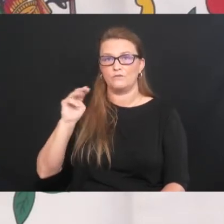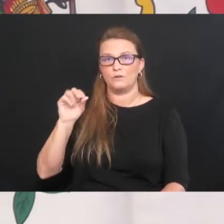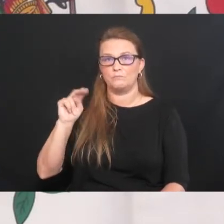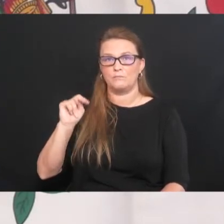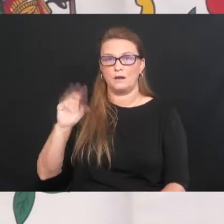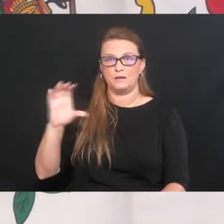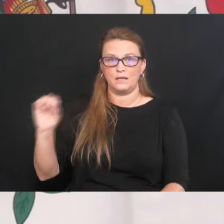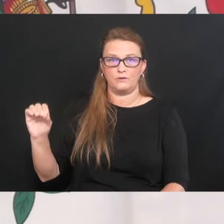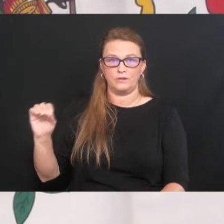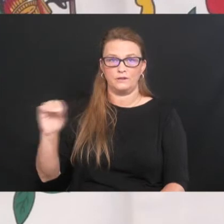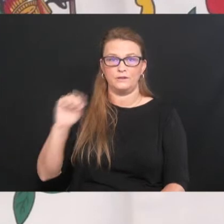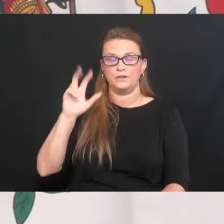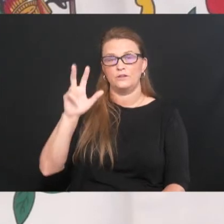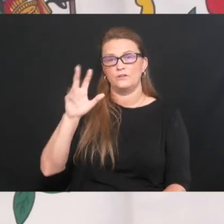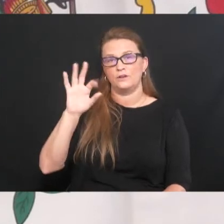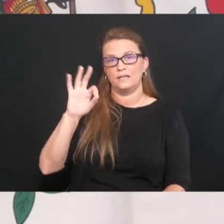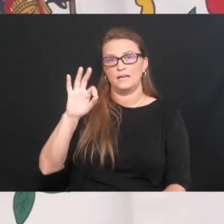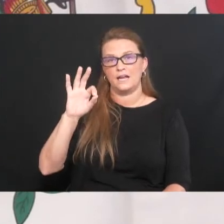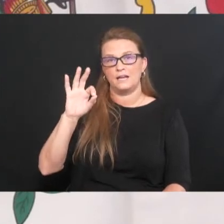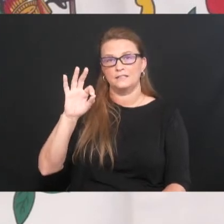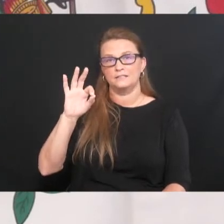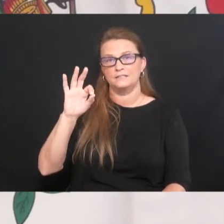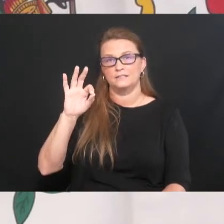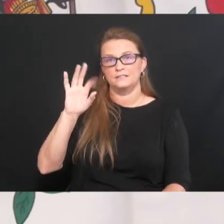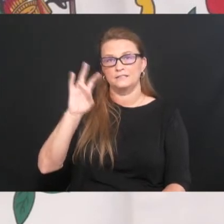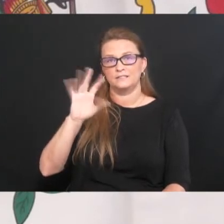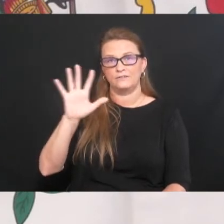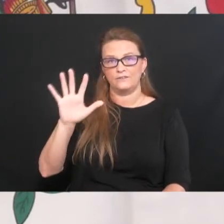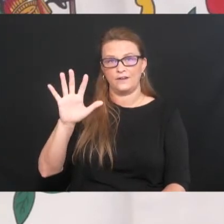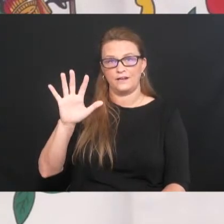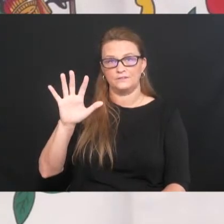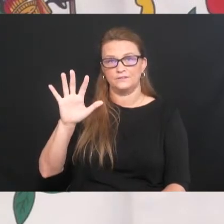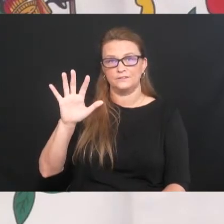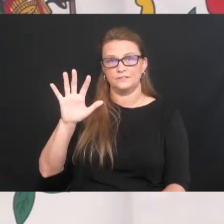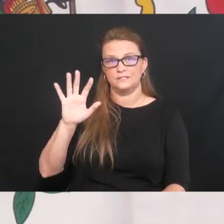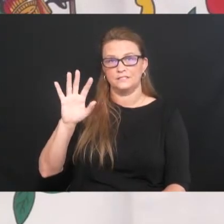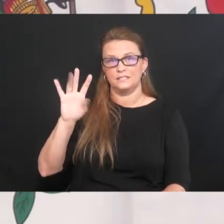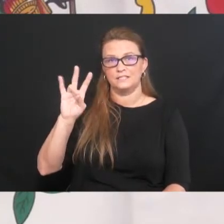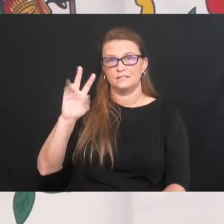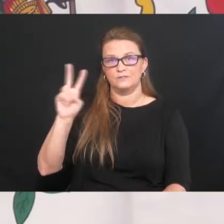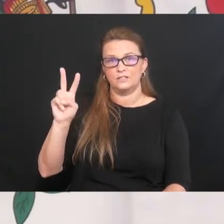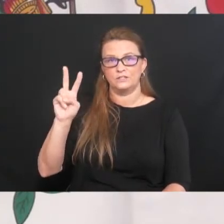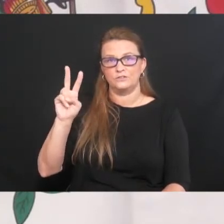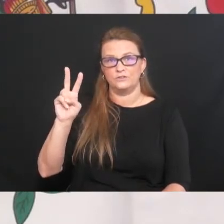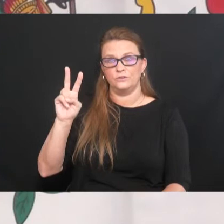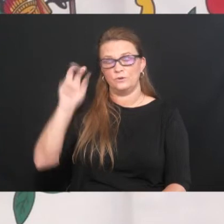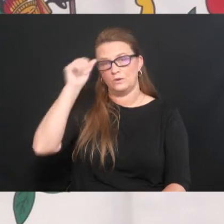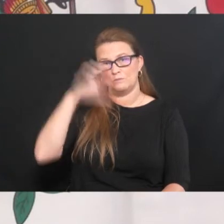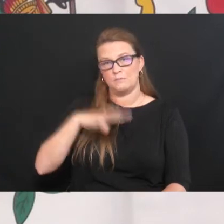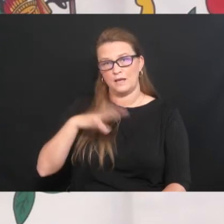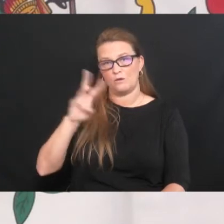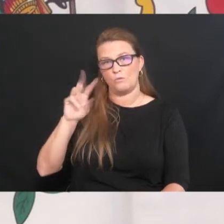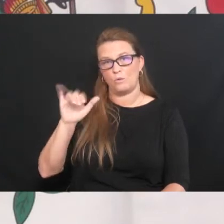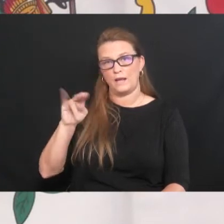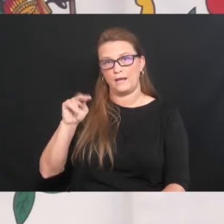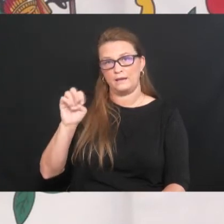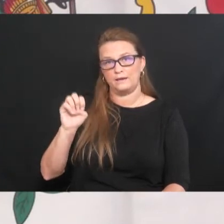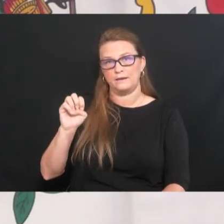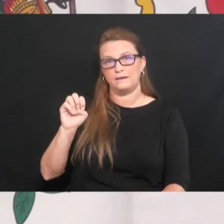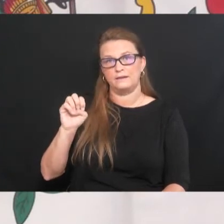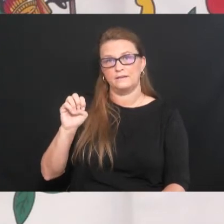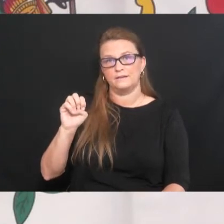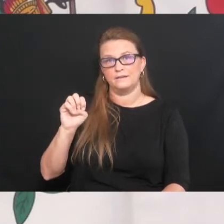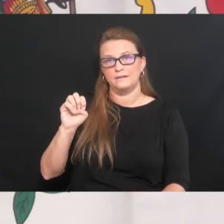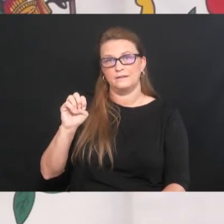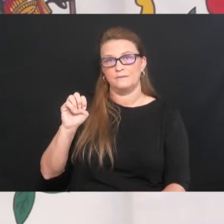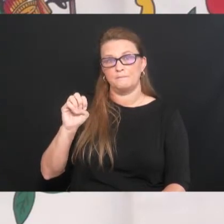Monongahela County. The 3,975th death is a 72-year-old male from Wayne County.